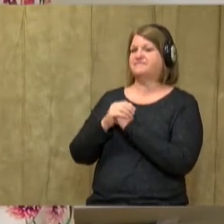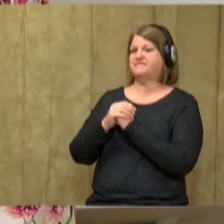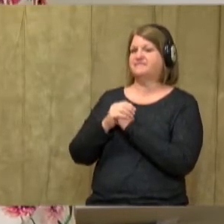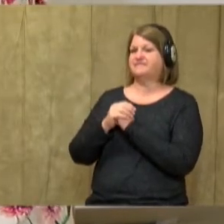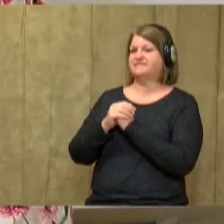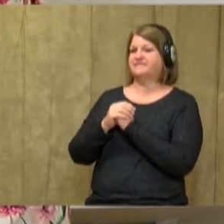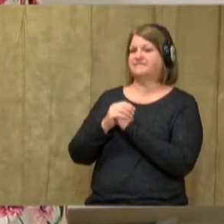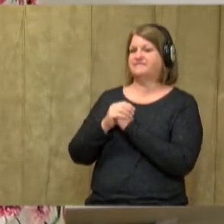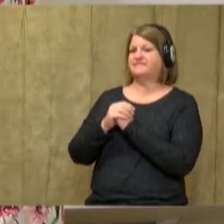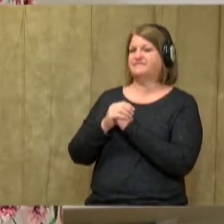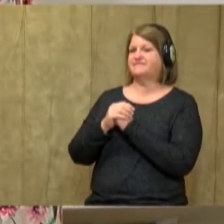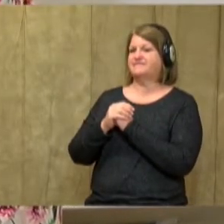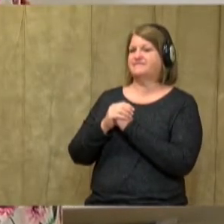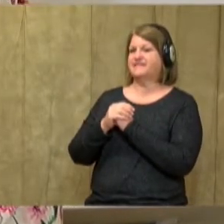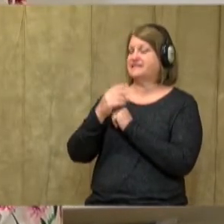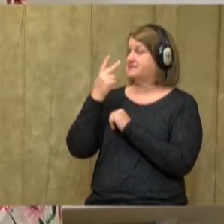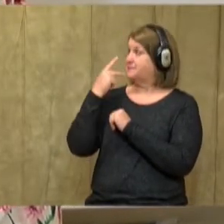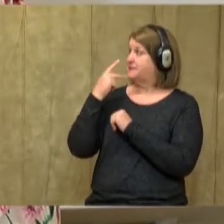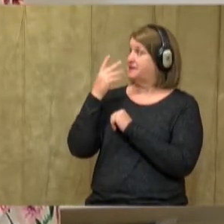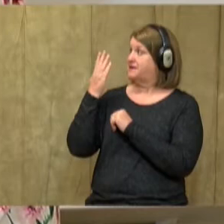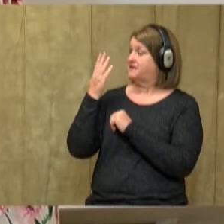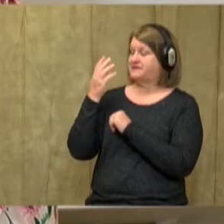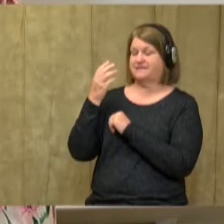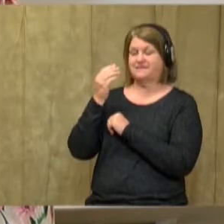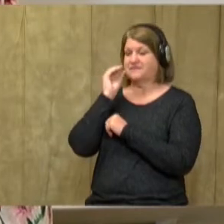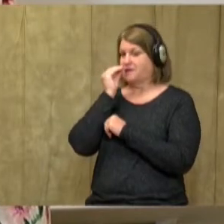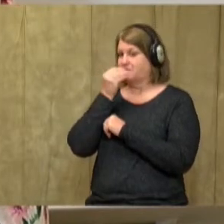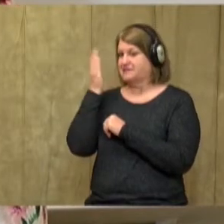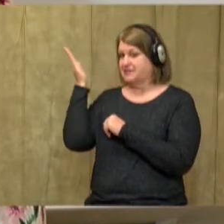And what about some pink flowers on here?